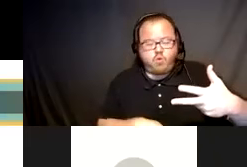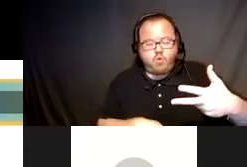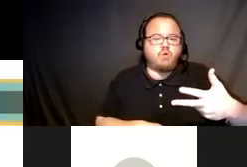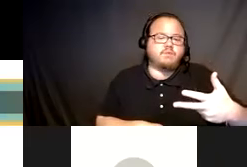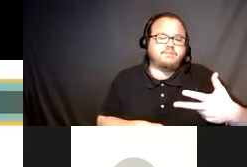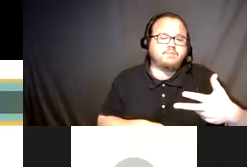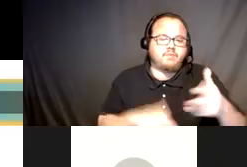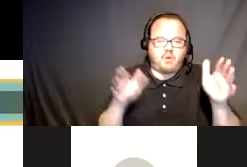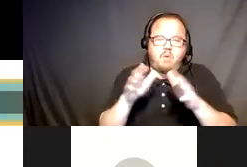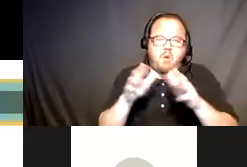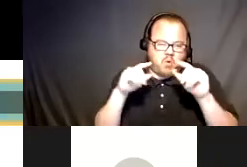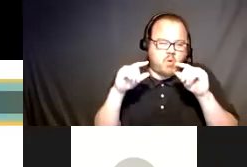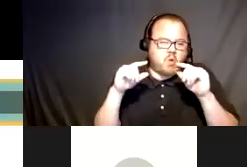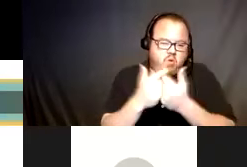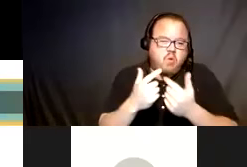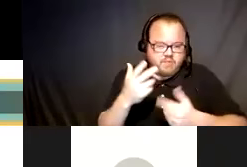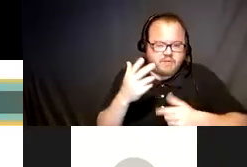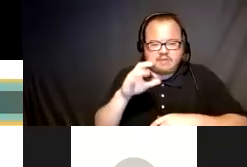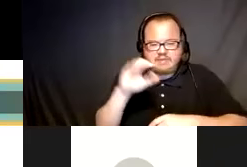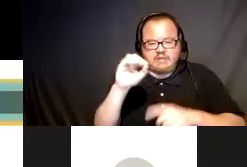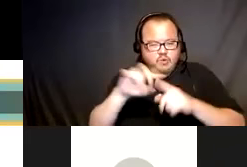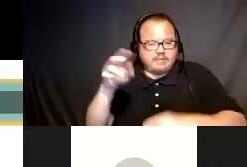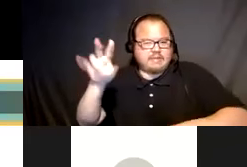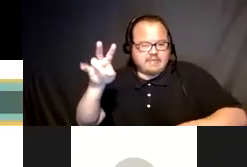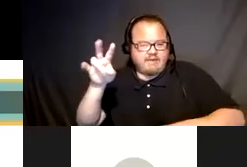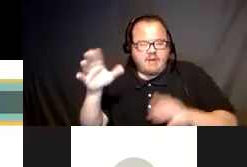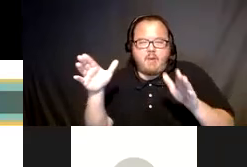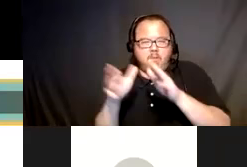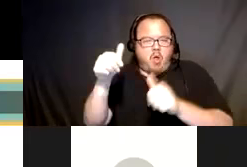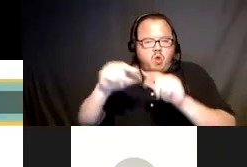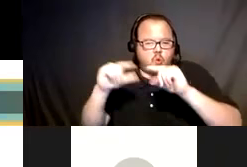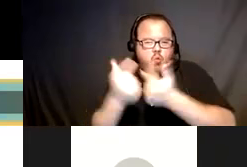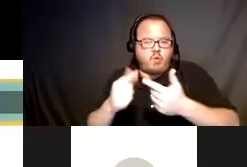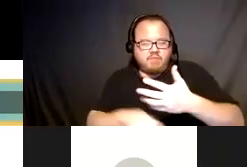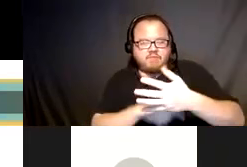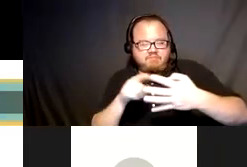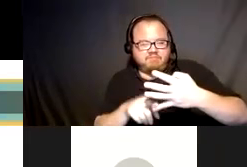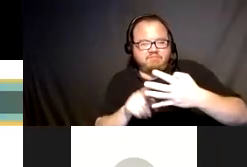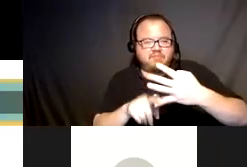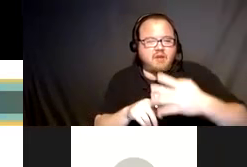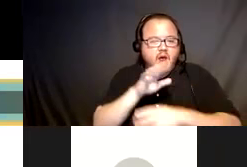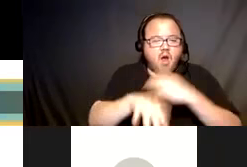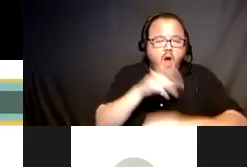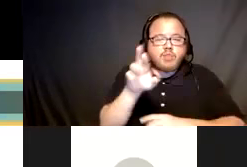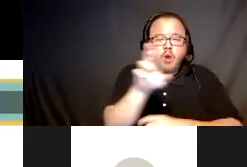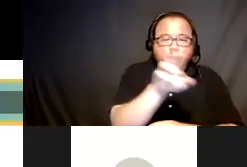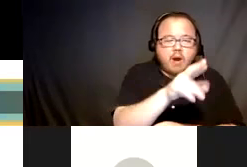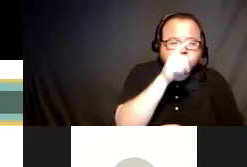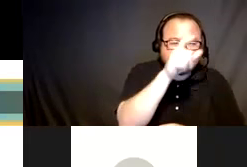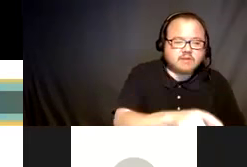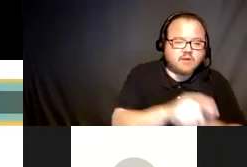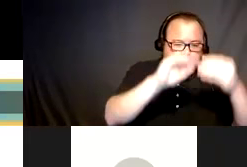of suicides, and youth 0 to 17 are the smallest group for suicide deaths. And on the right there, you can see the rates